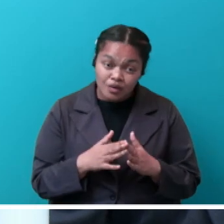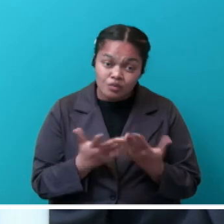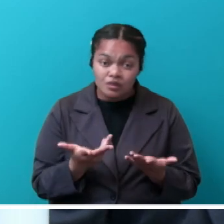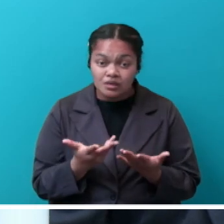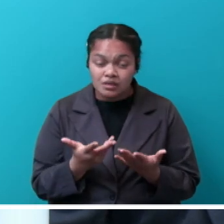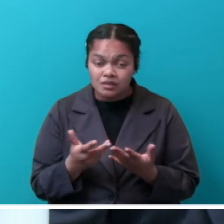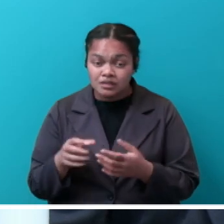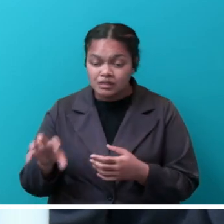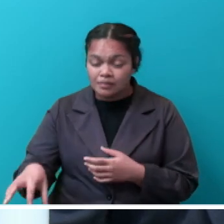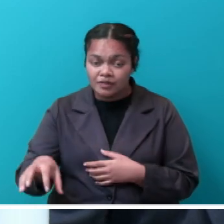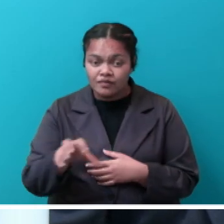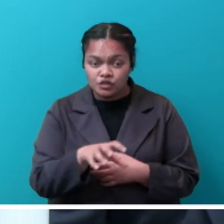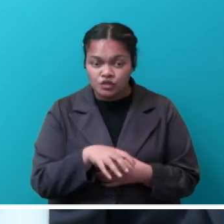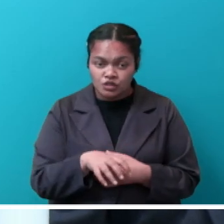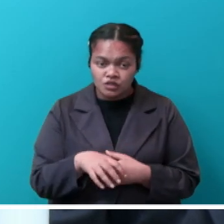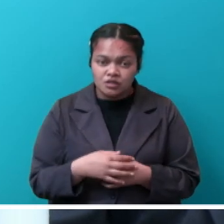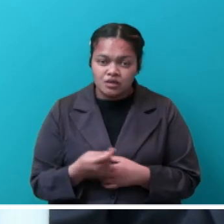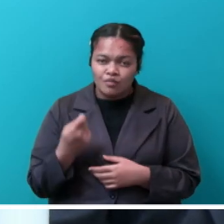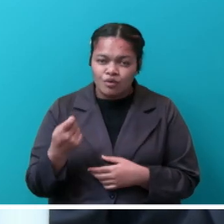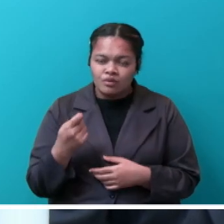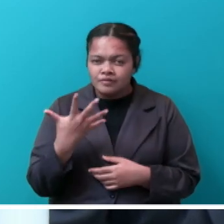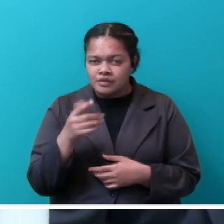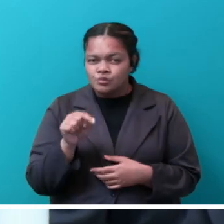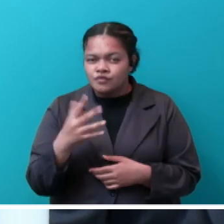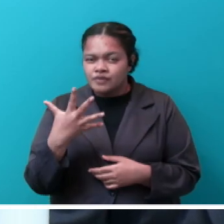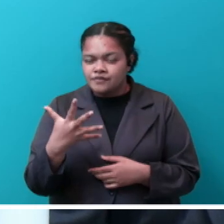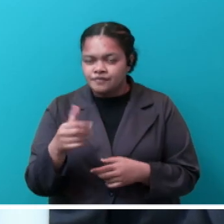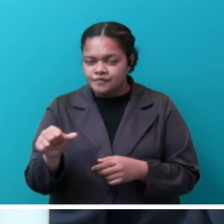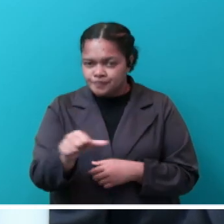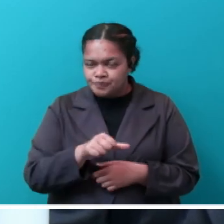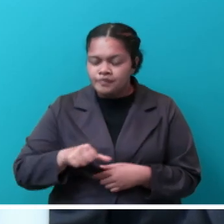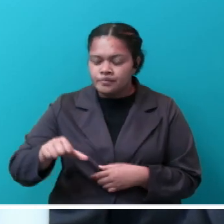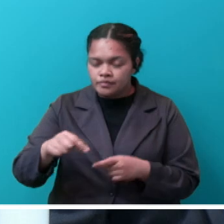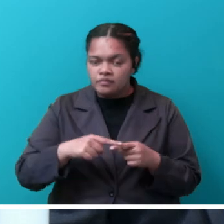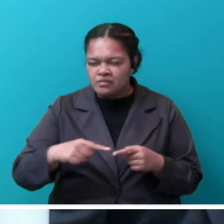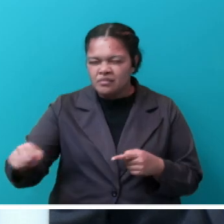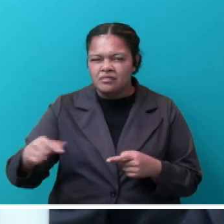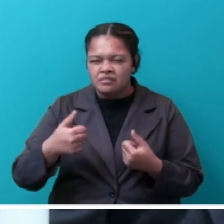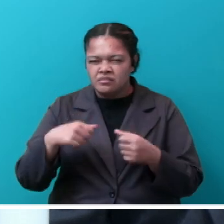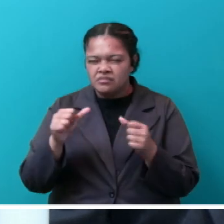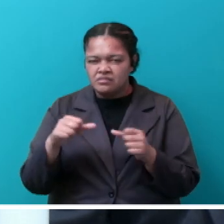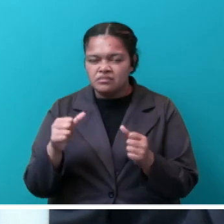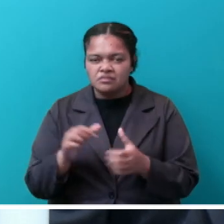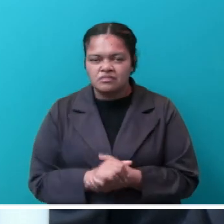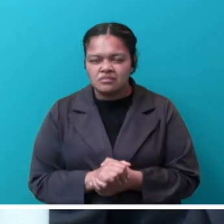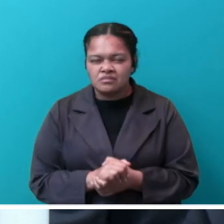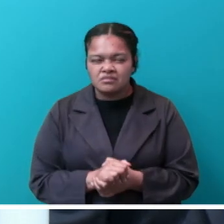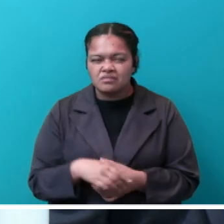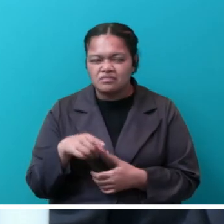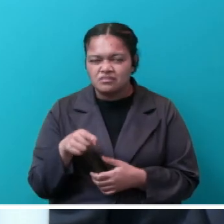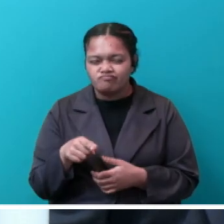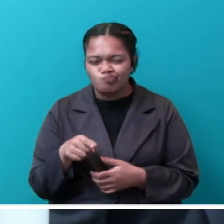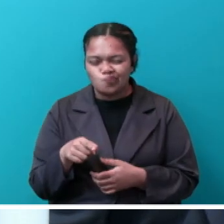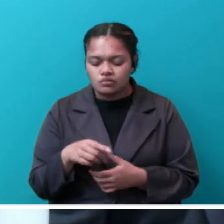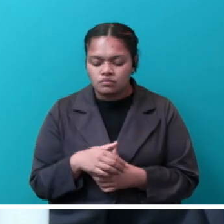subdivision development of approximately 5.5 hectares is progressing, with 23 commercial lots, 4 civic lots,